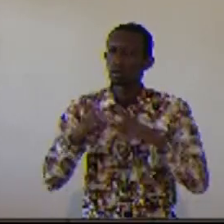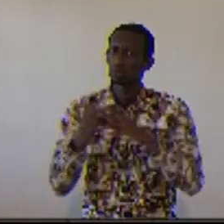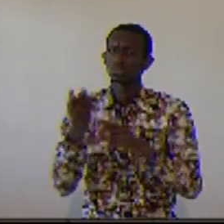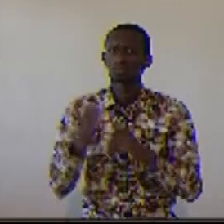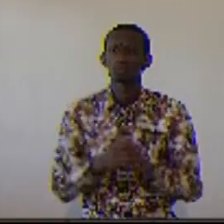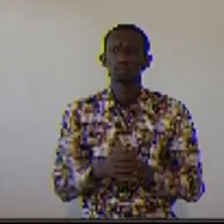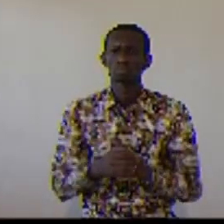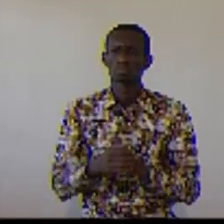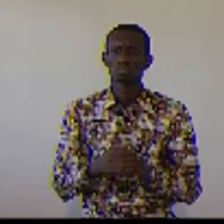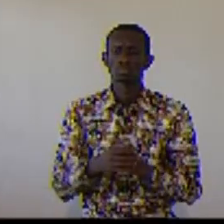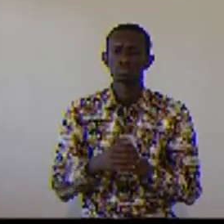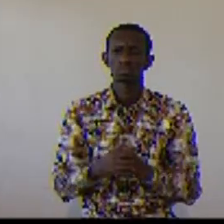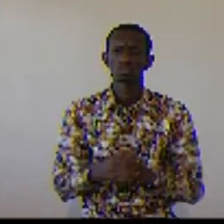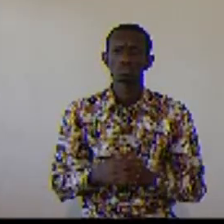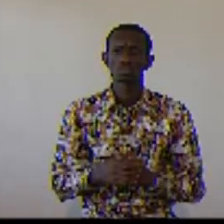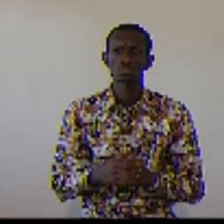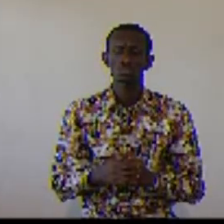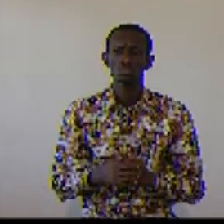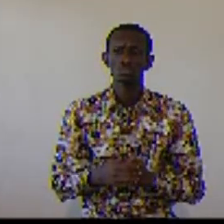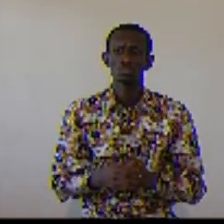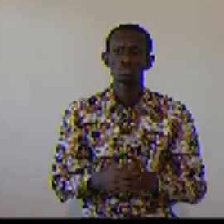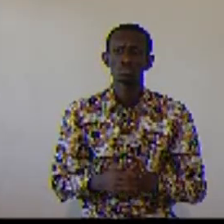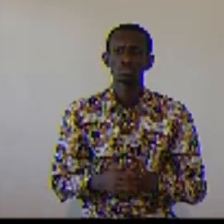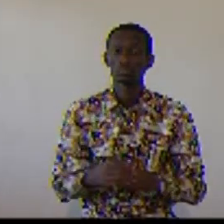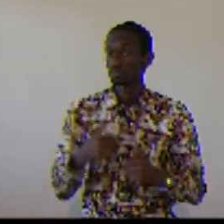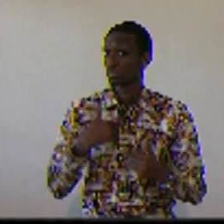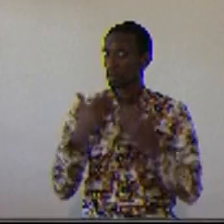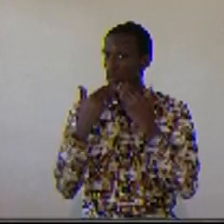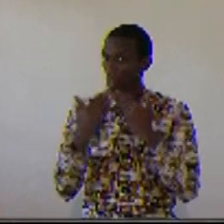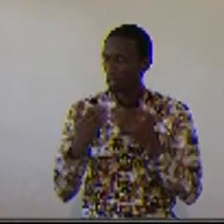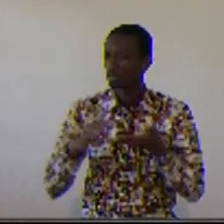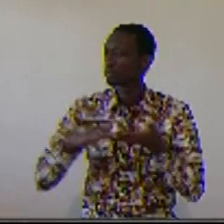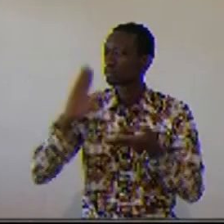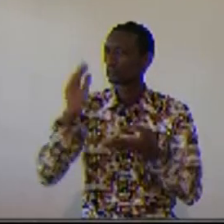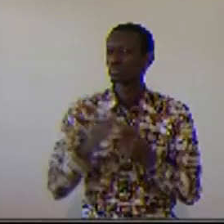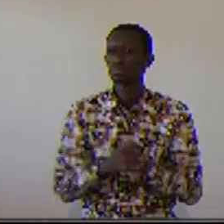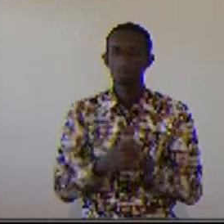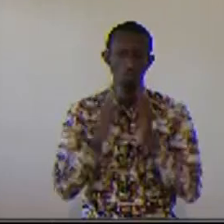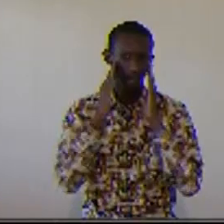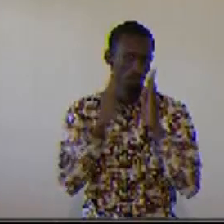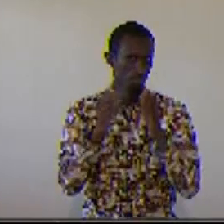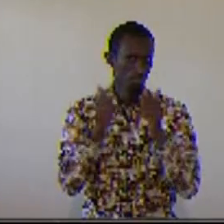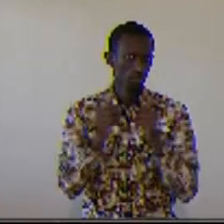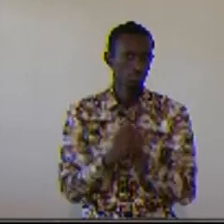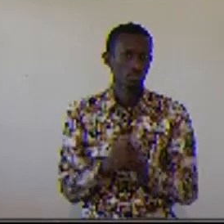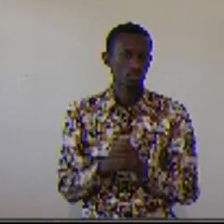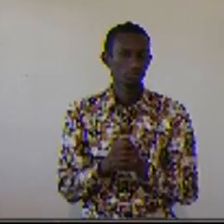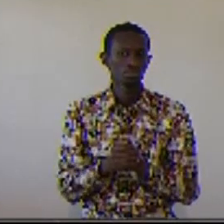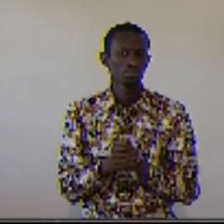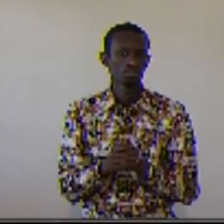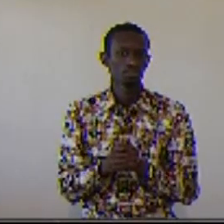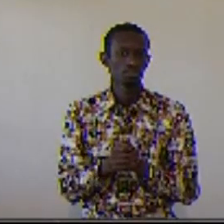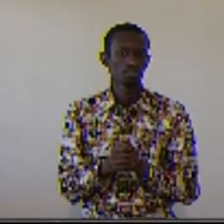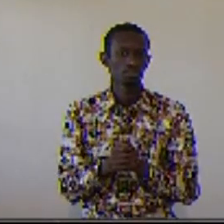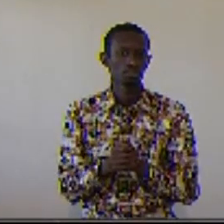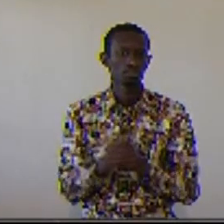followed by others. I thank you so much for watching and listening.